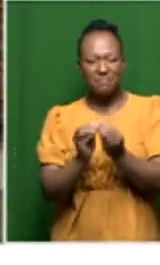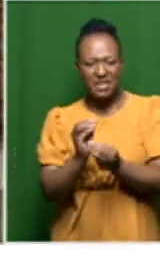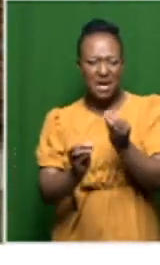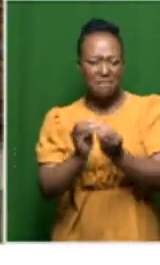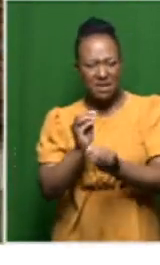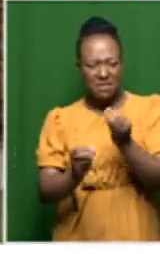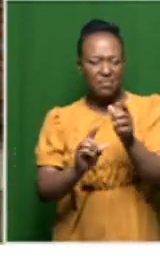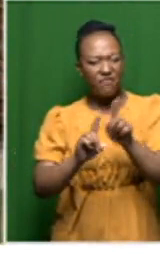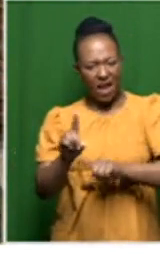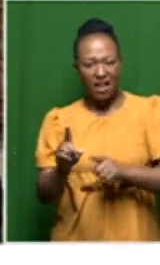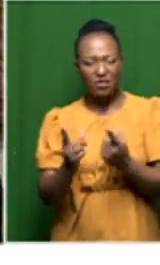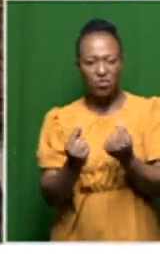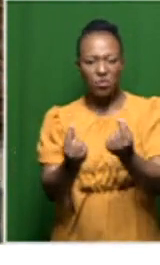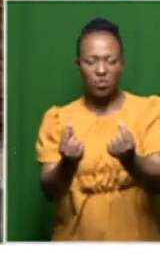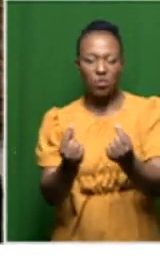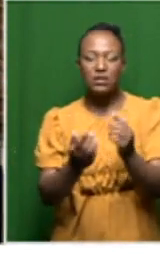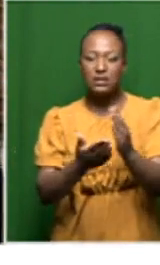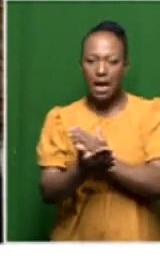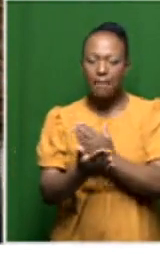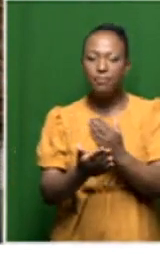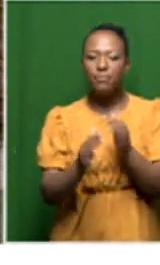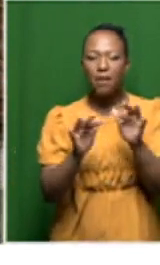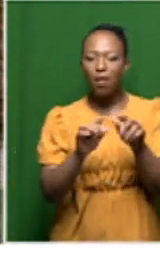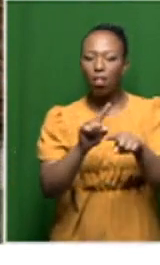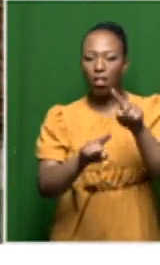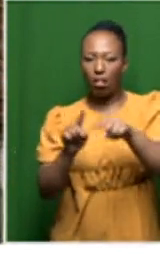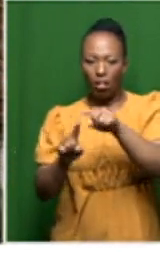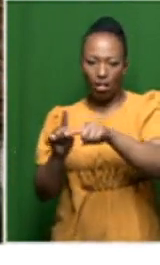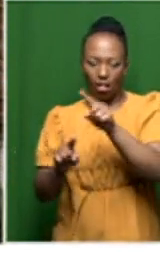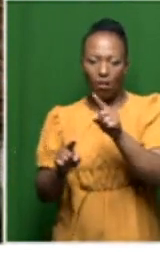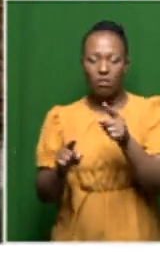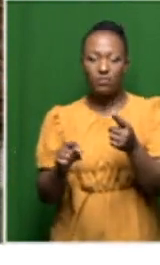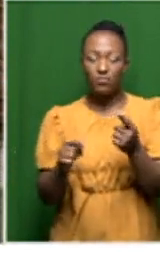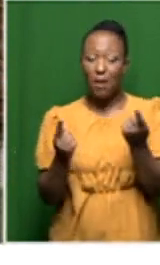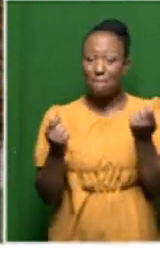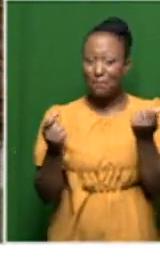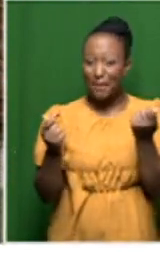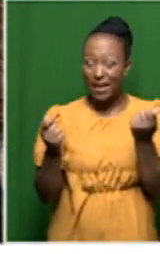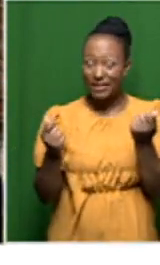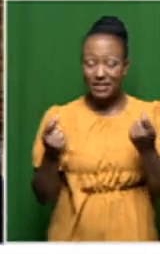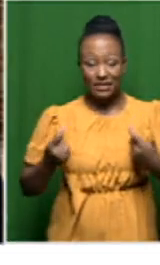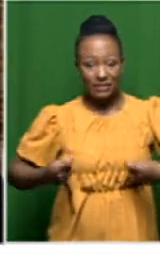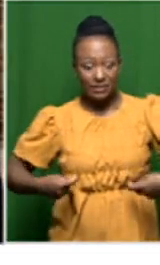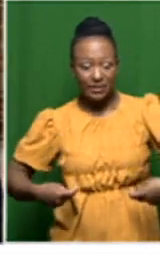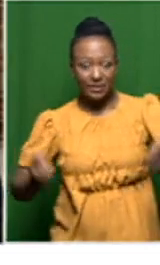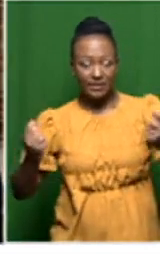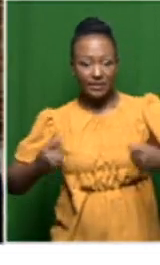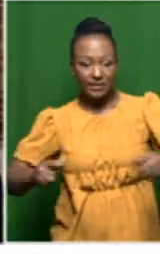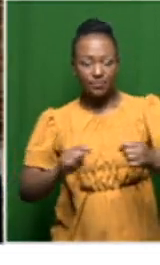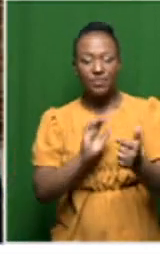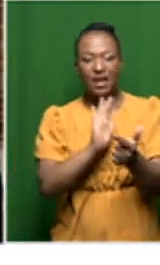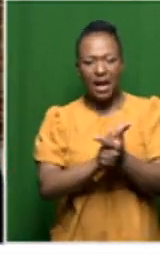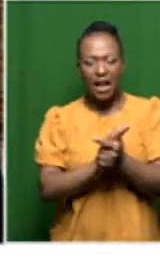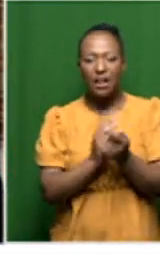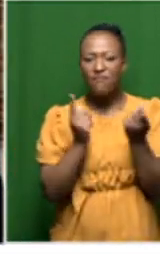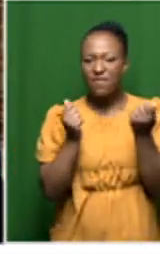time of period, and some of them were invaded. So we had to spend a lot of money, legal fees, evicting